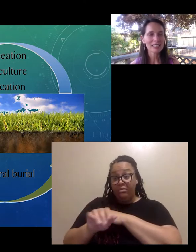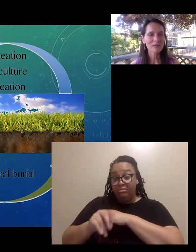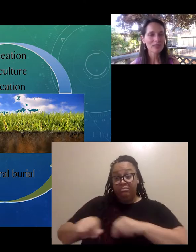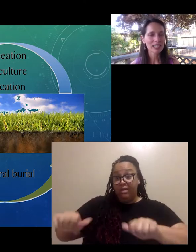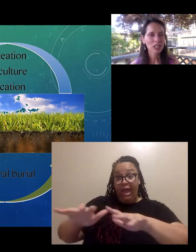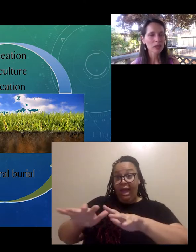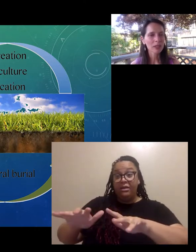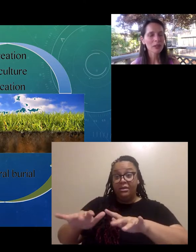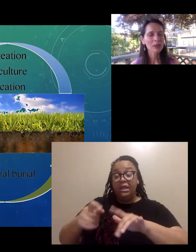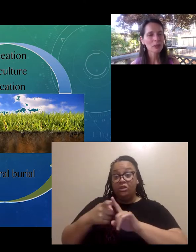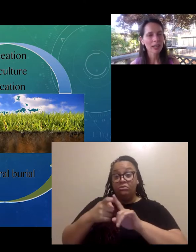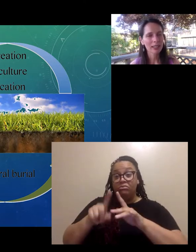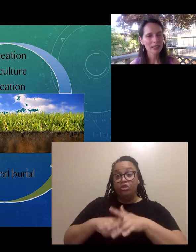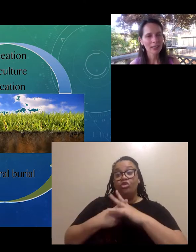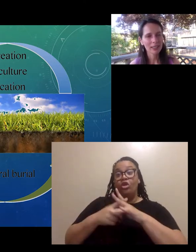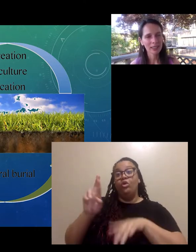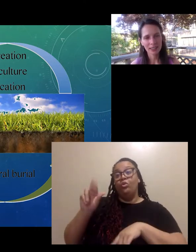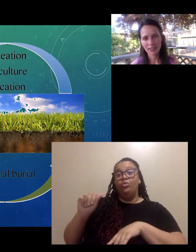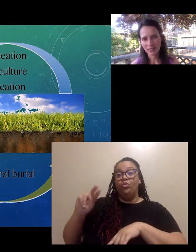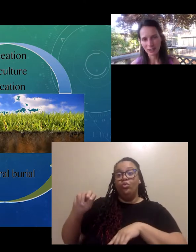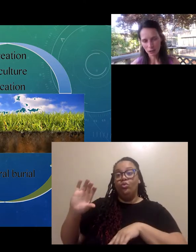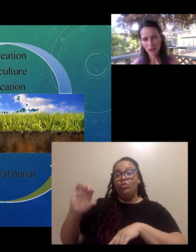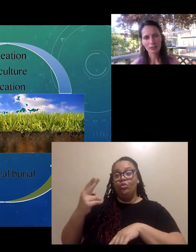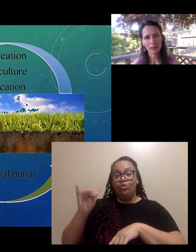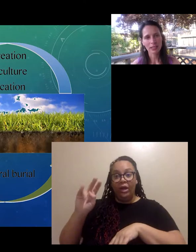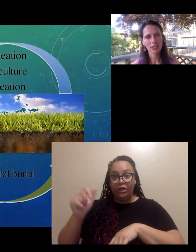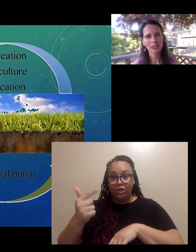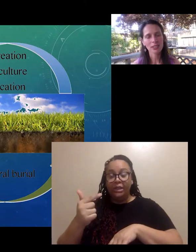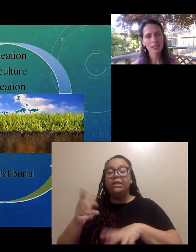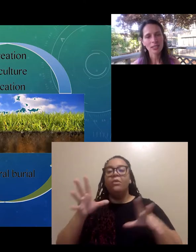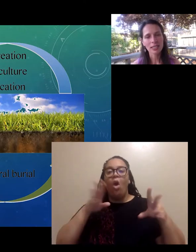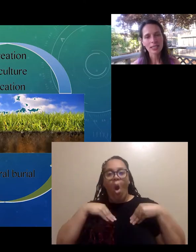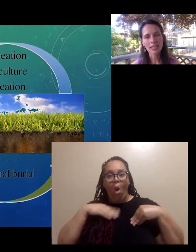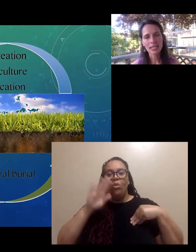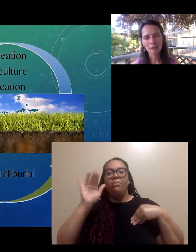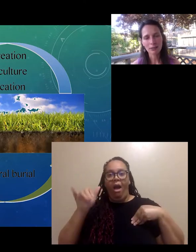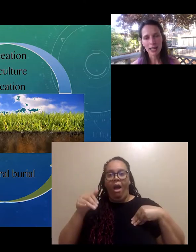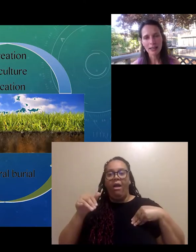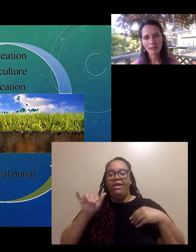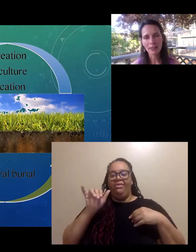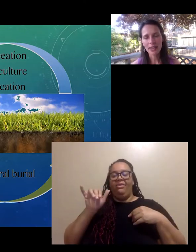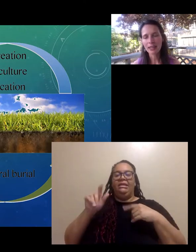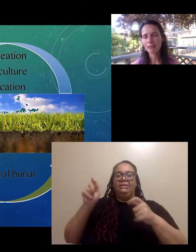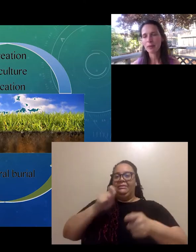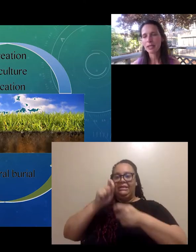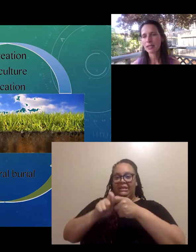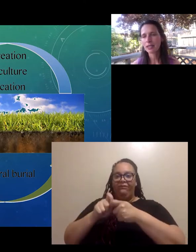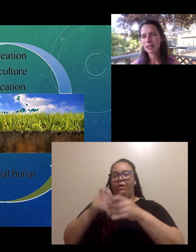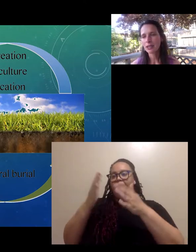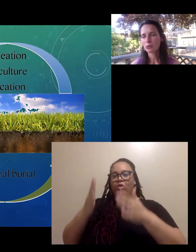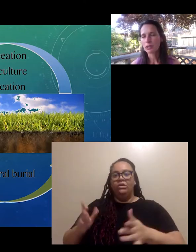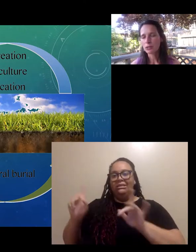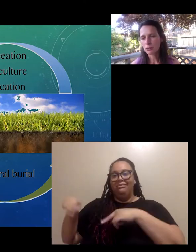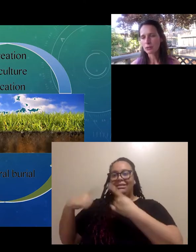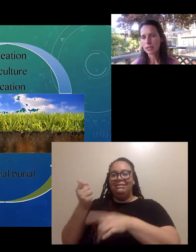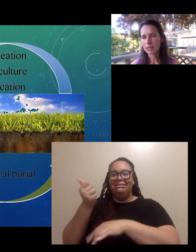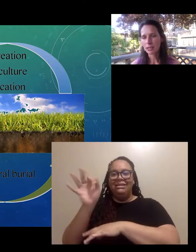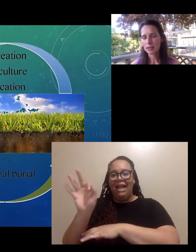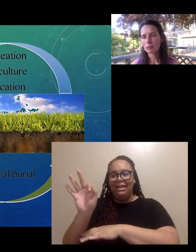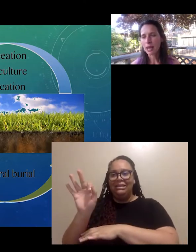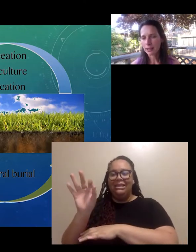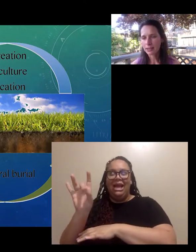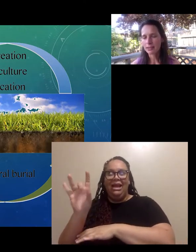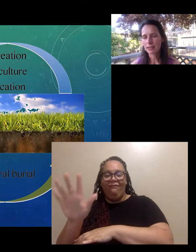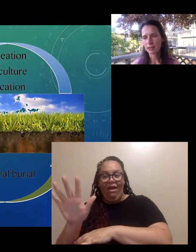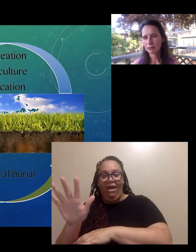Um, it's been owned by the, um, current ranchers since 1985, and they have been restoring